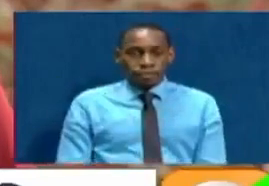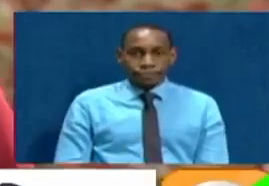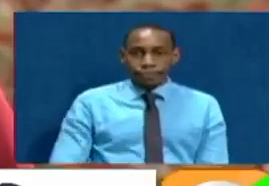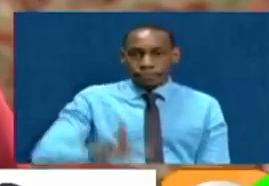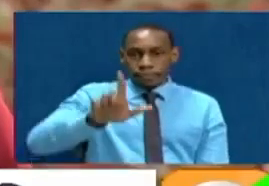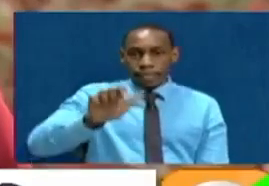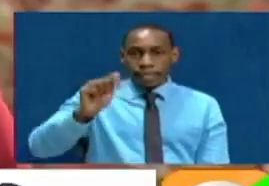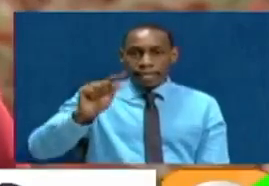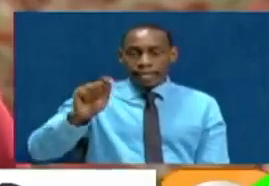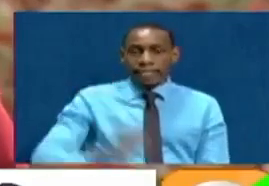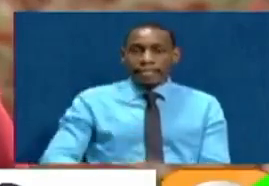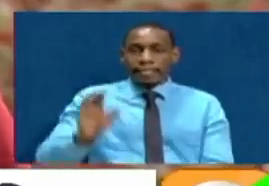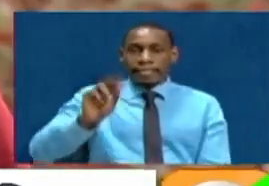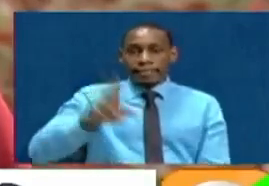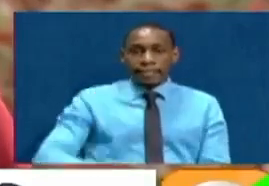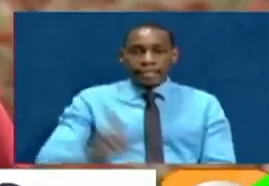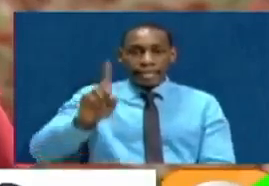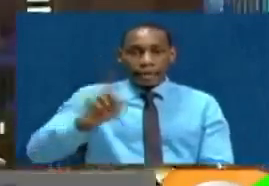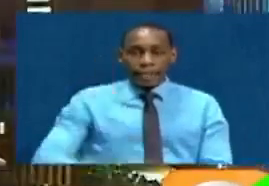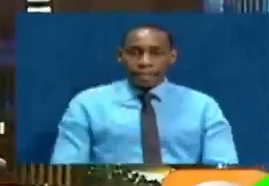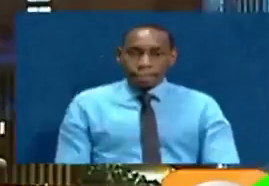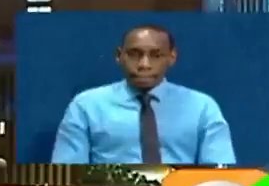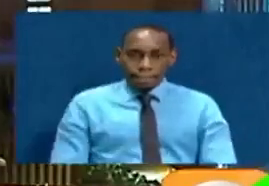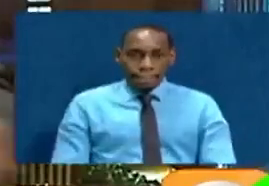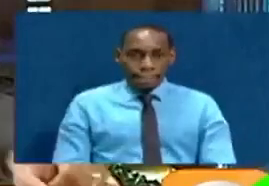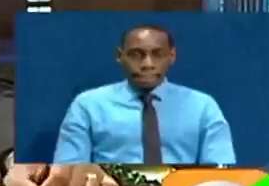Elfas Lagat, Citizen TV, Nairobi. Meanwhile, let me